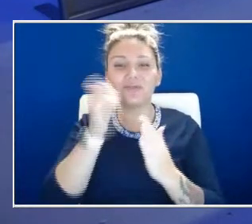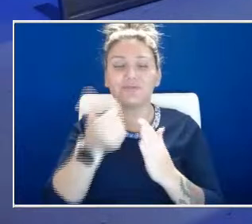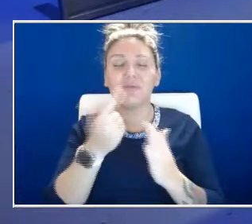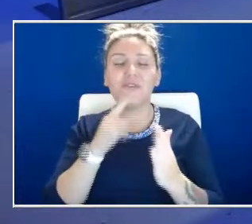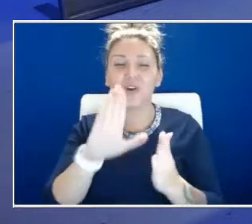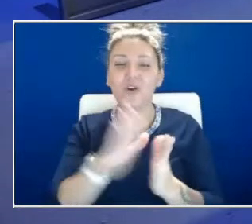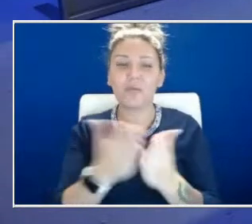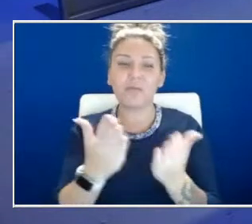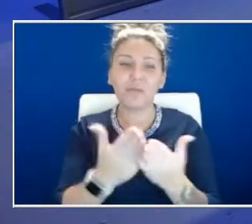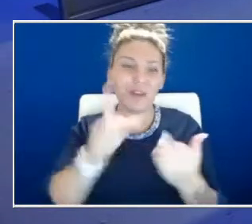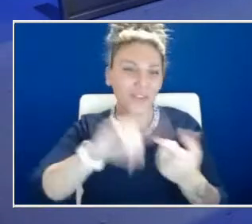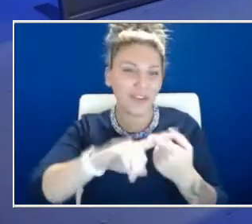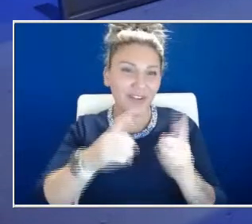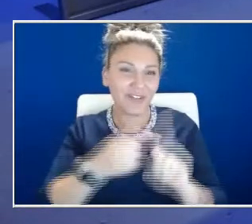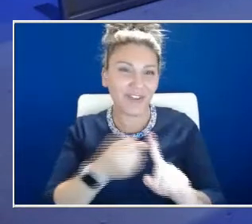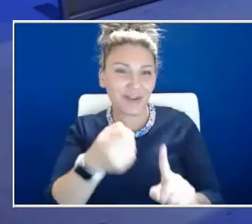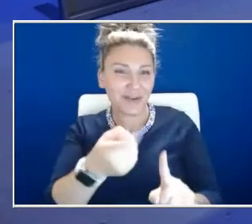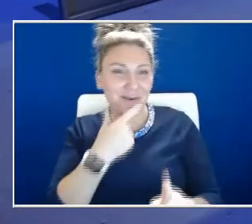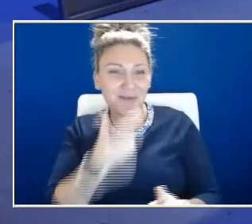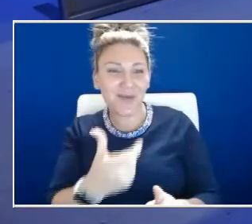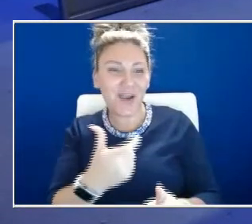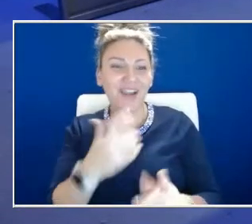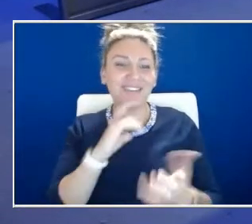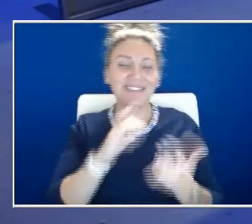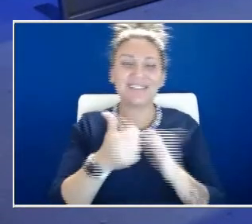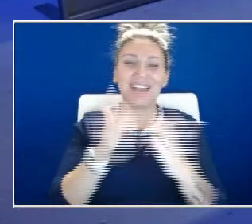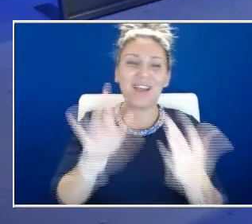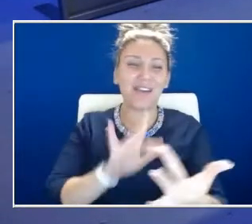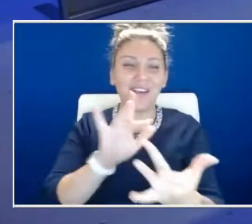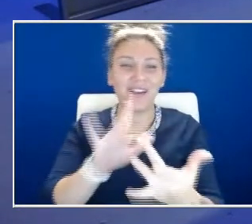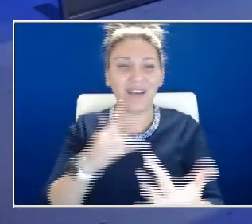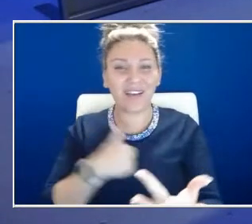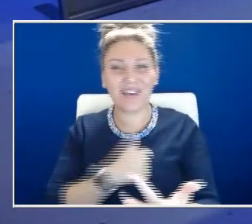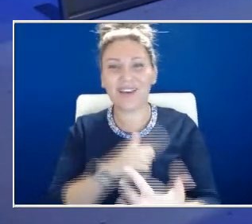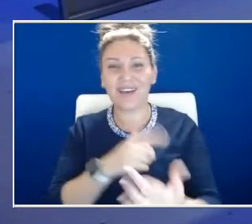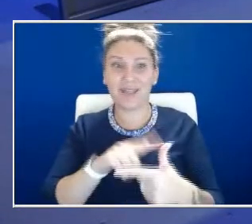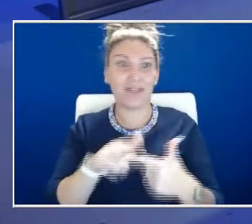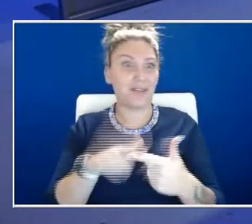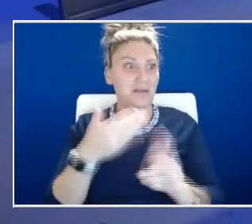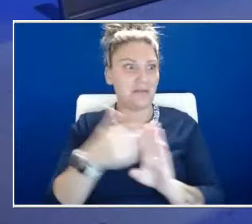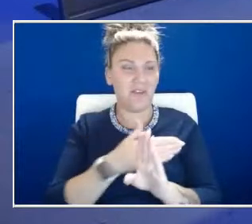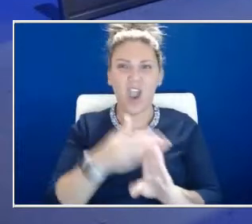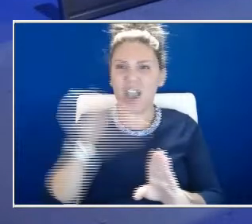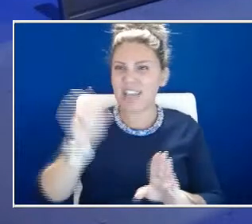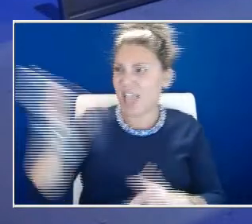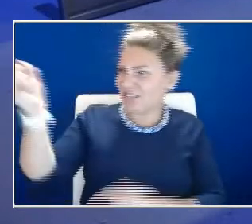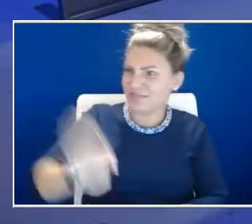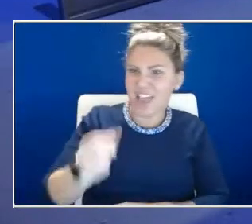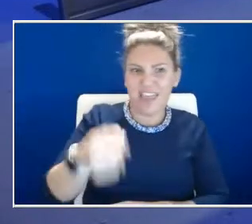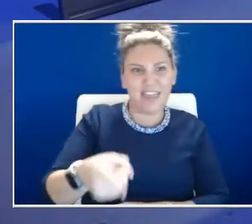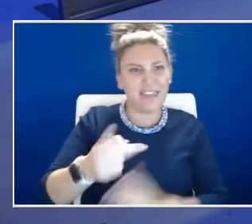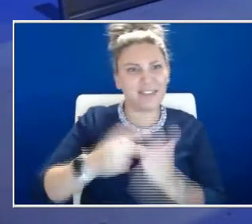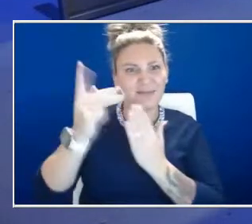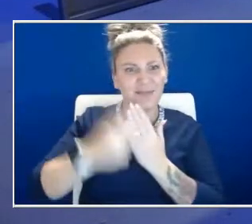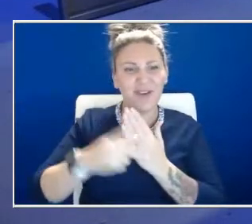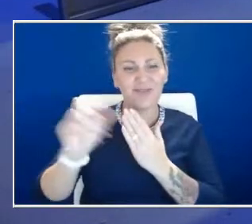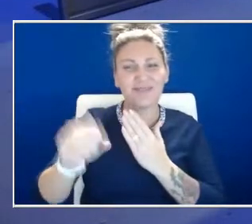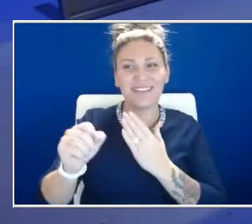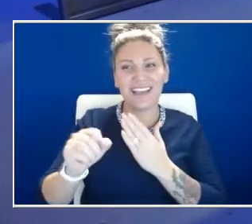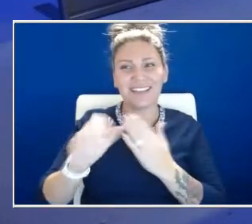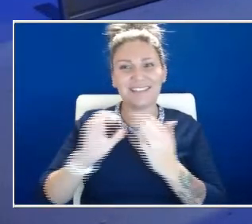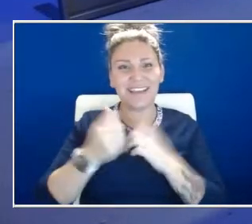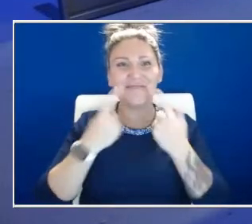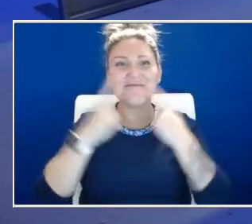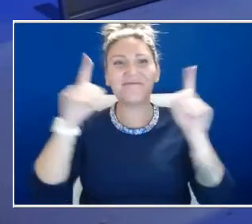watch us. And I do. That's how you reached out to us, and then before you knew it, we said, great, you're coming on too. So that's how that works. You reach out to us, and